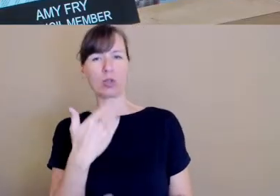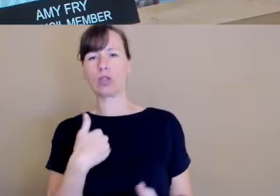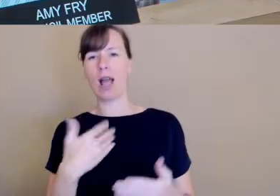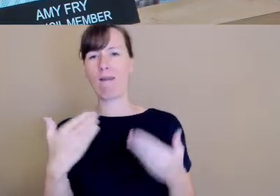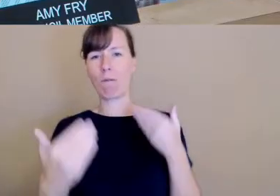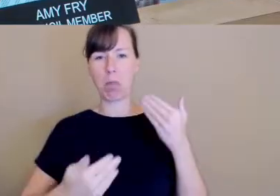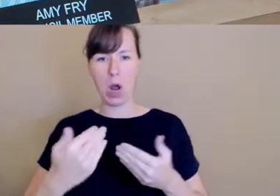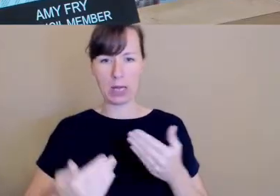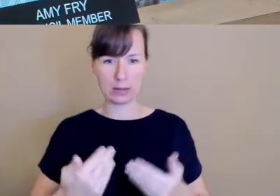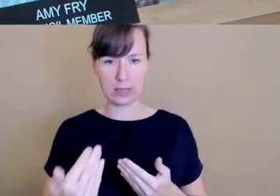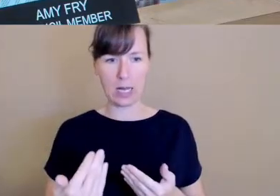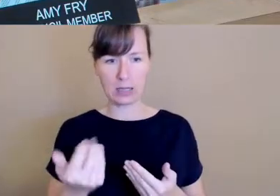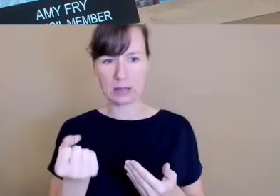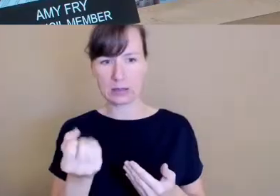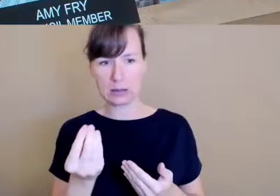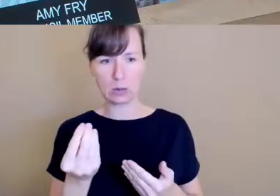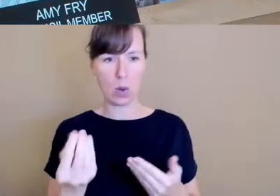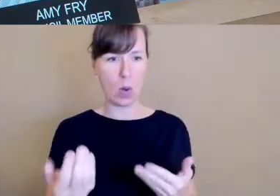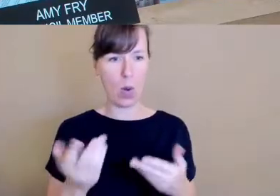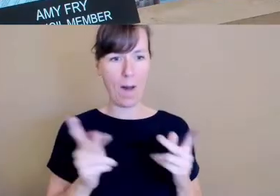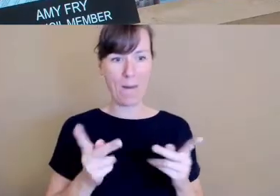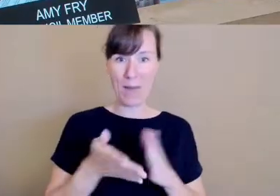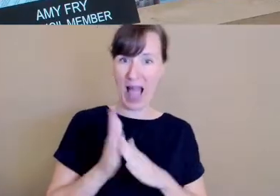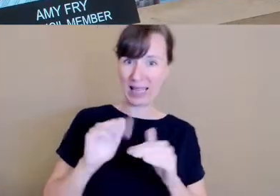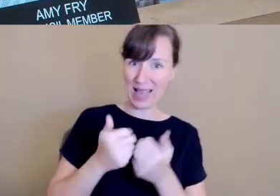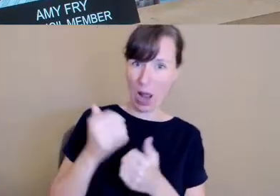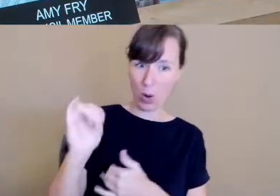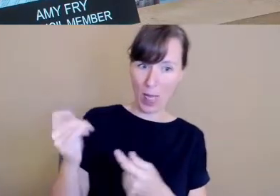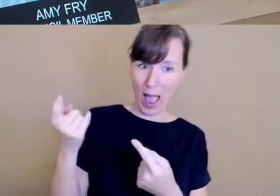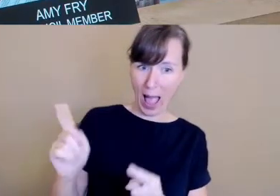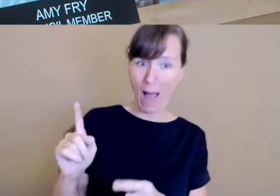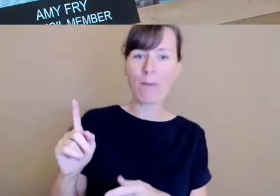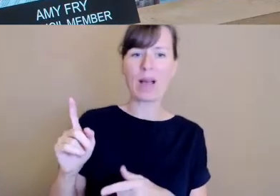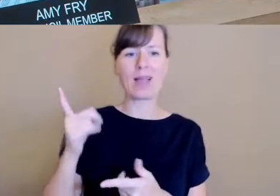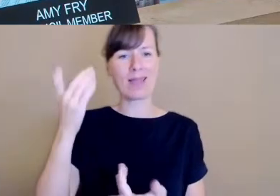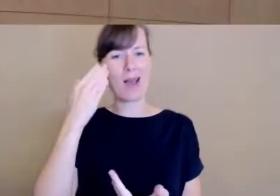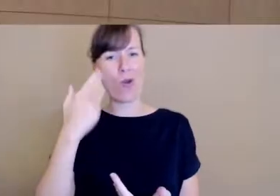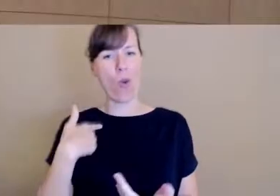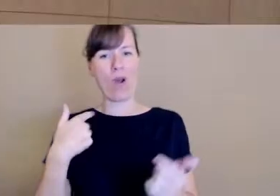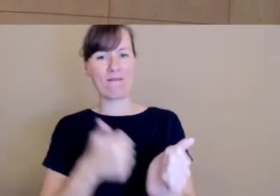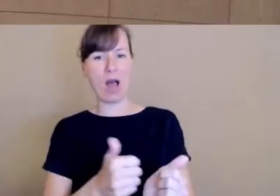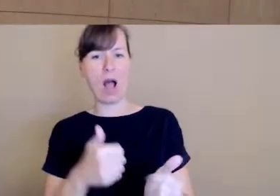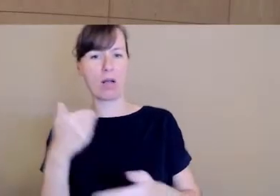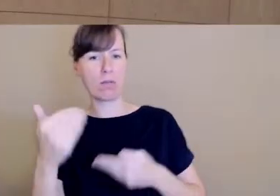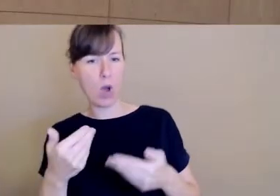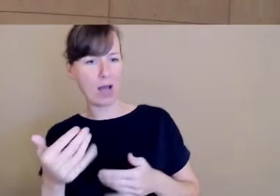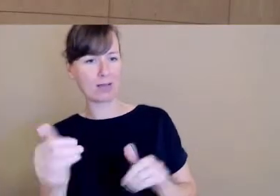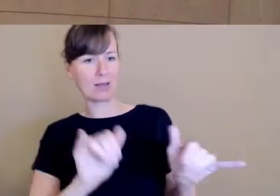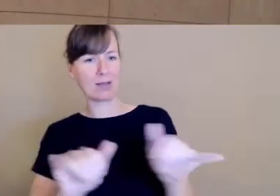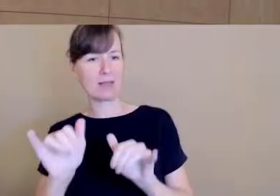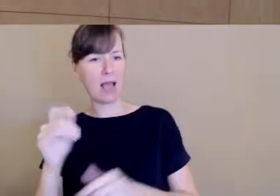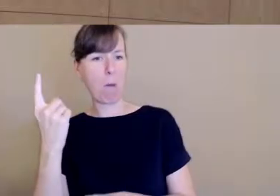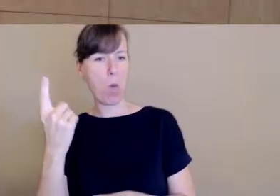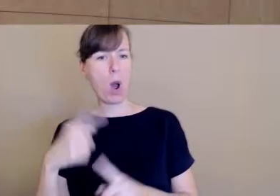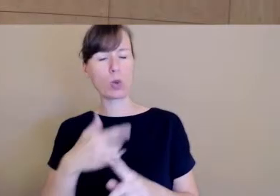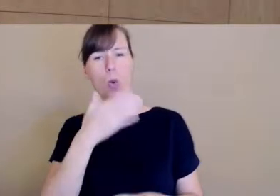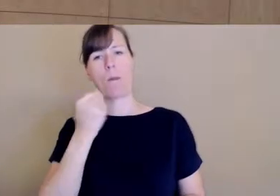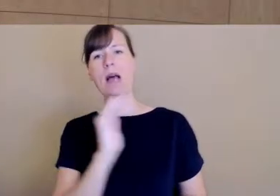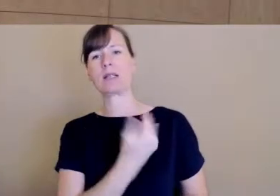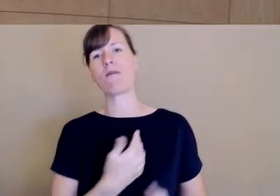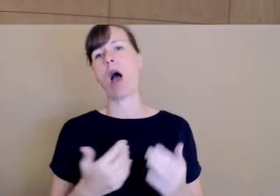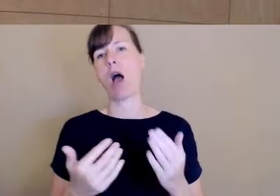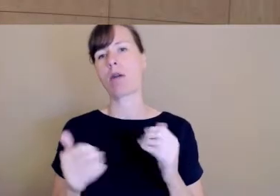ability. Right, and we don't have, as some larger communities have, like a resident